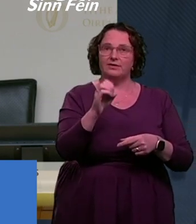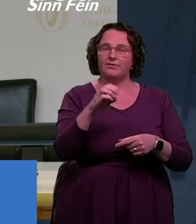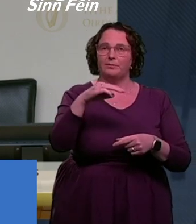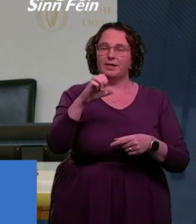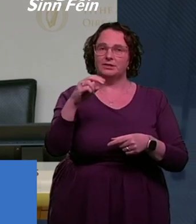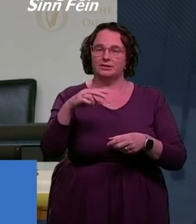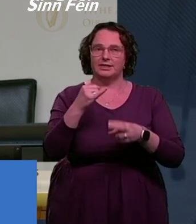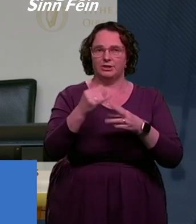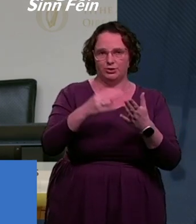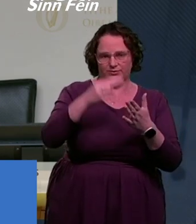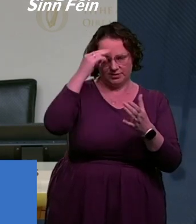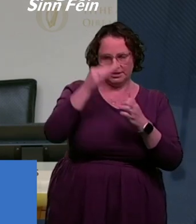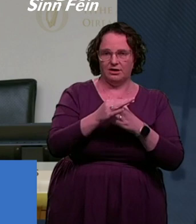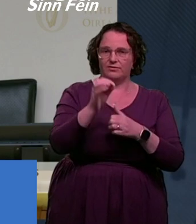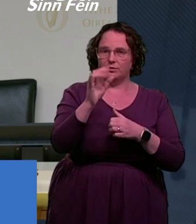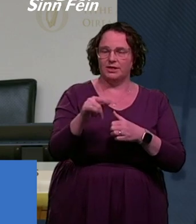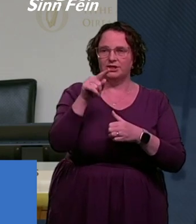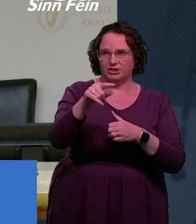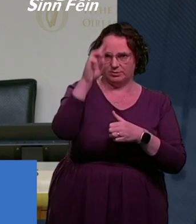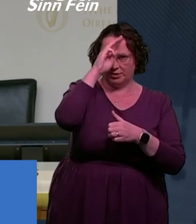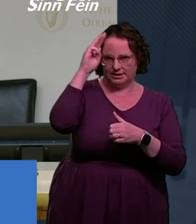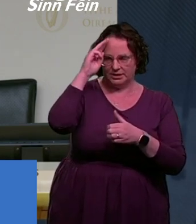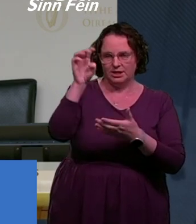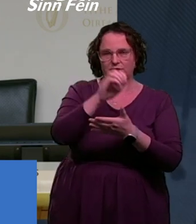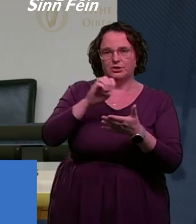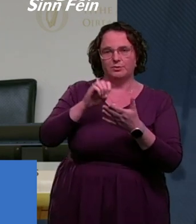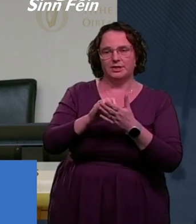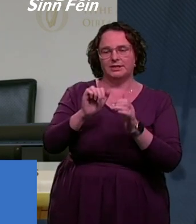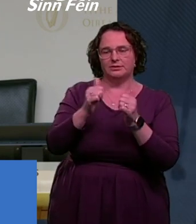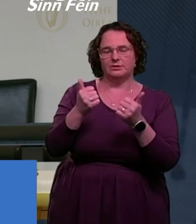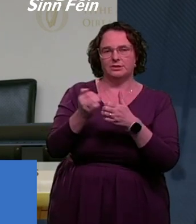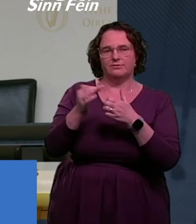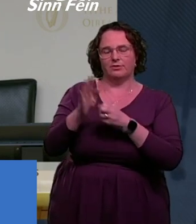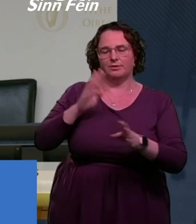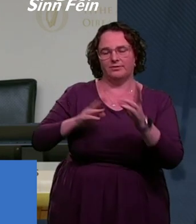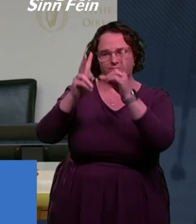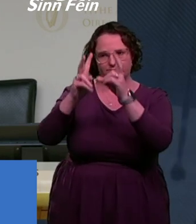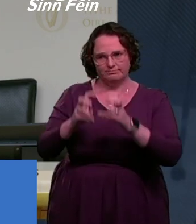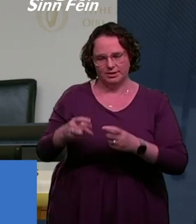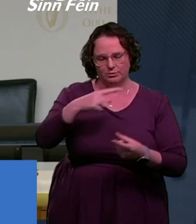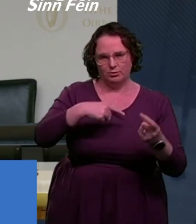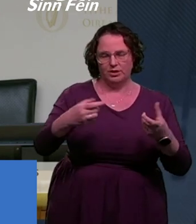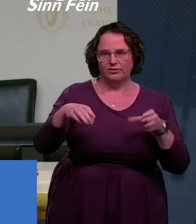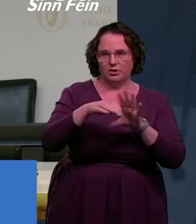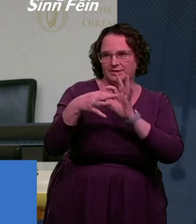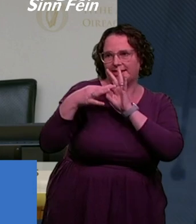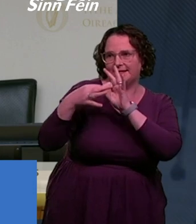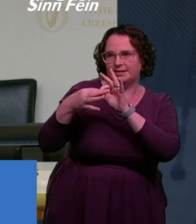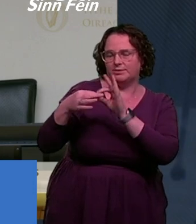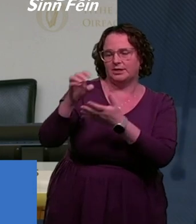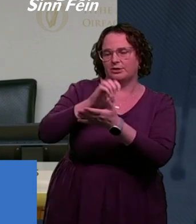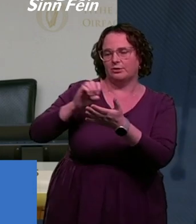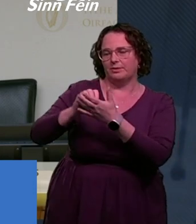Galway, is president of the European Association for Behaviour Analysis, and we have very close links with our European